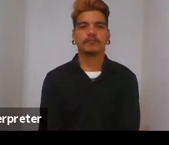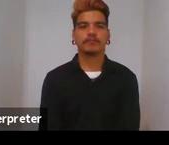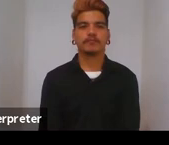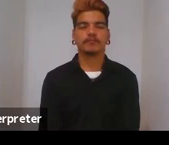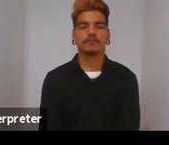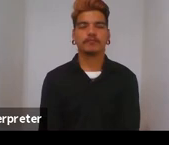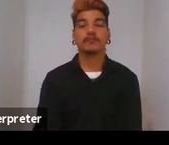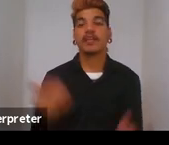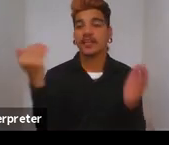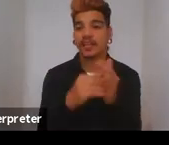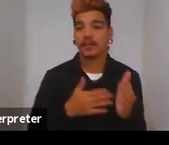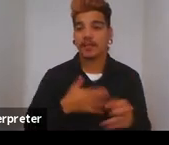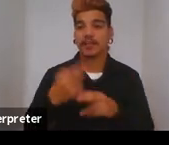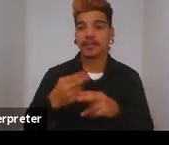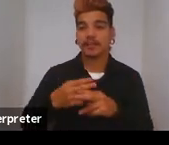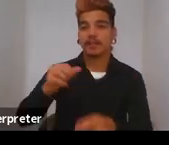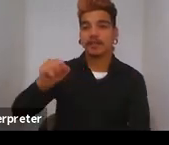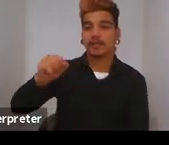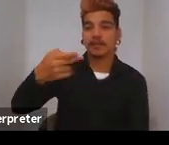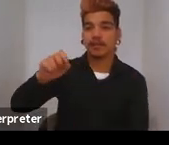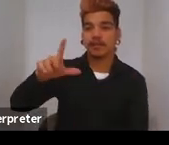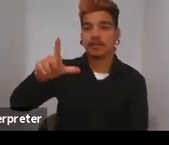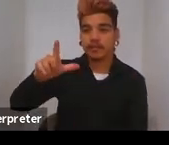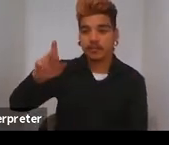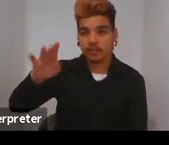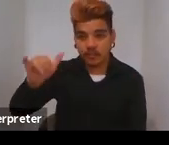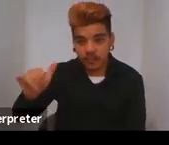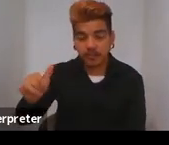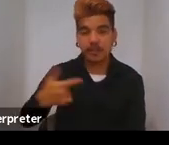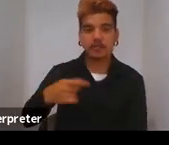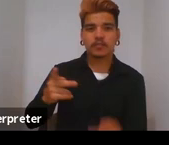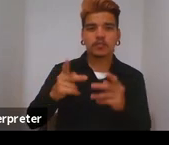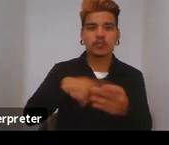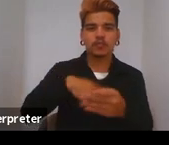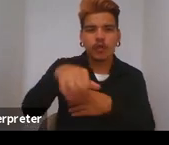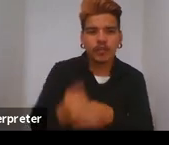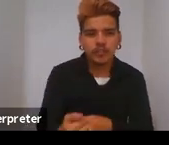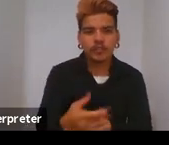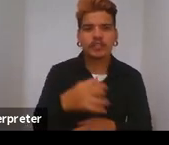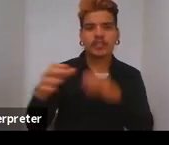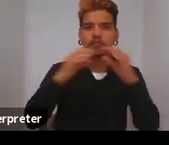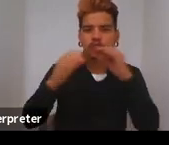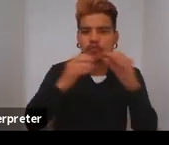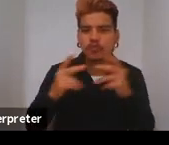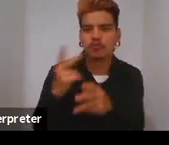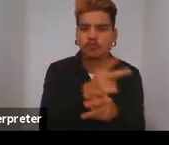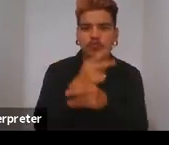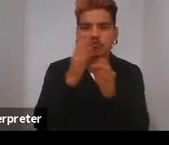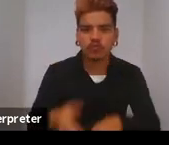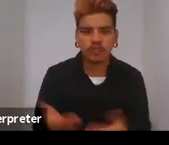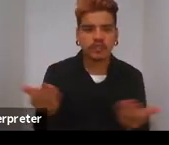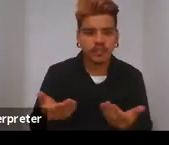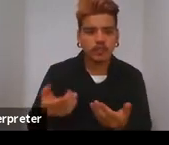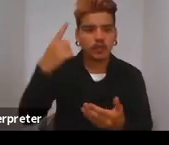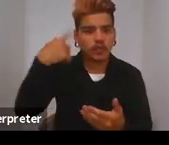Okay. So again, my name is Shelby Phillips. I am the project and communication coordinator at CalCASA. My pronouns are she, her,